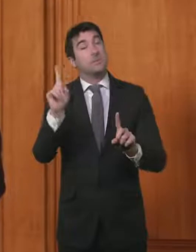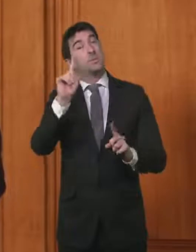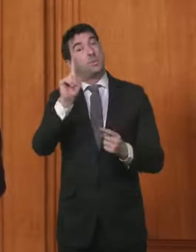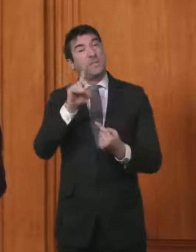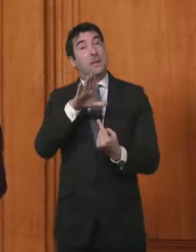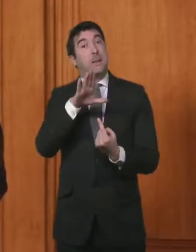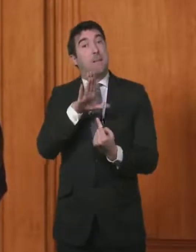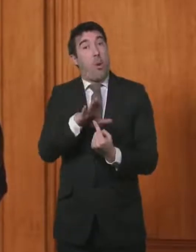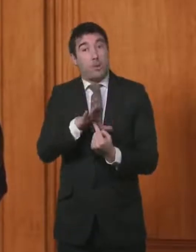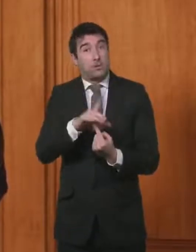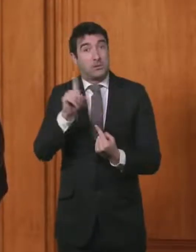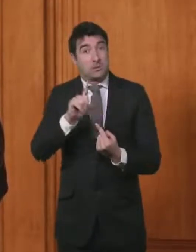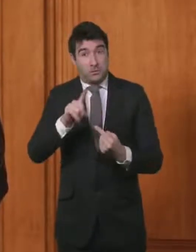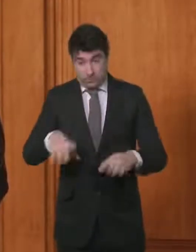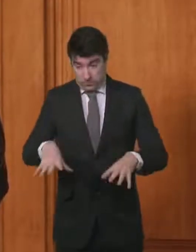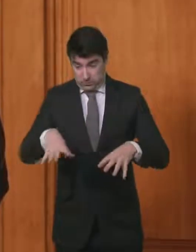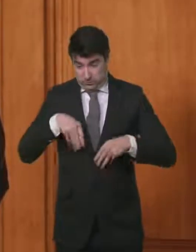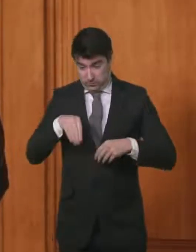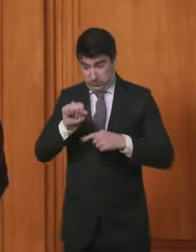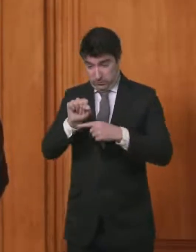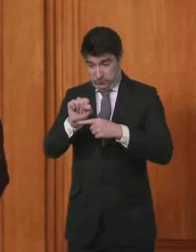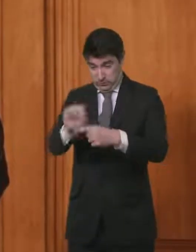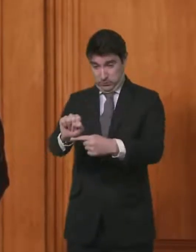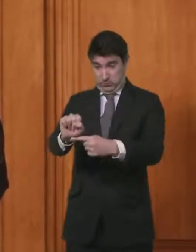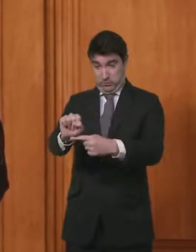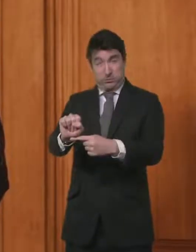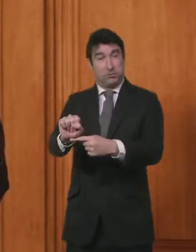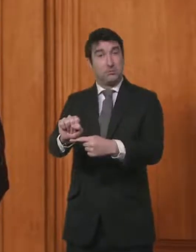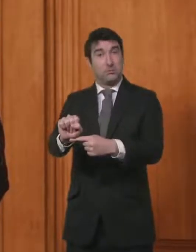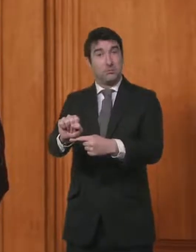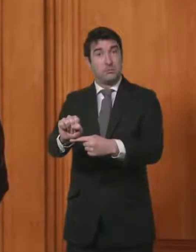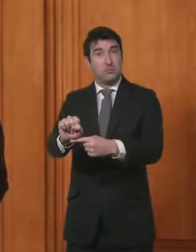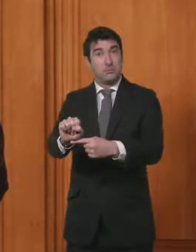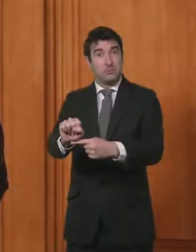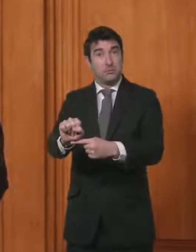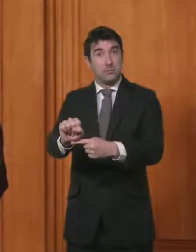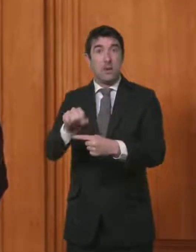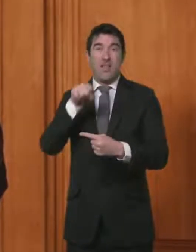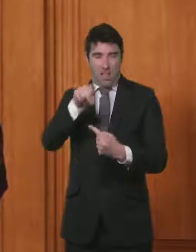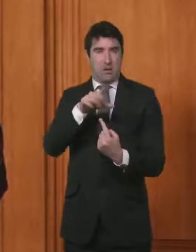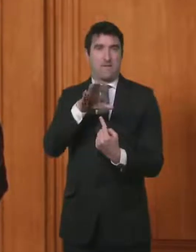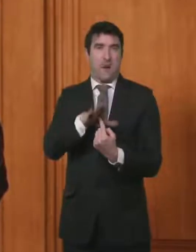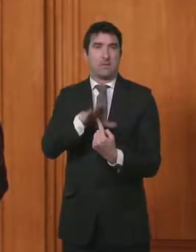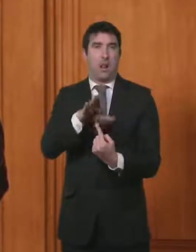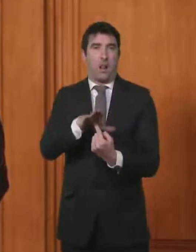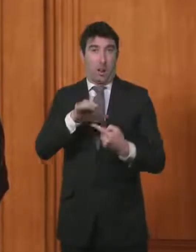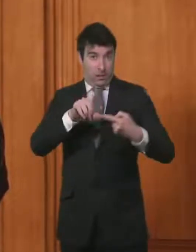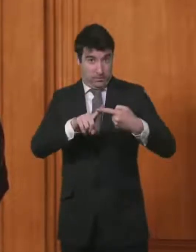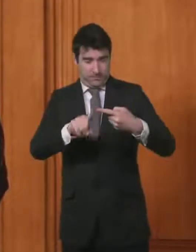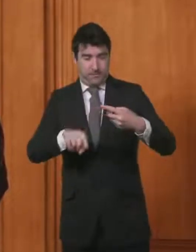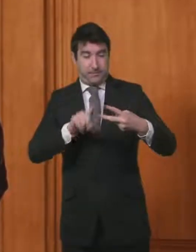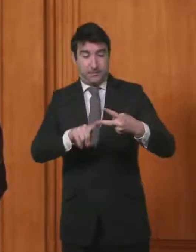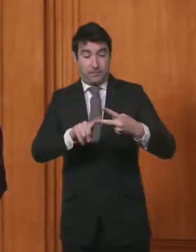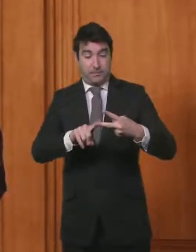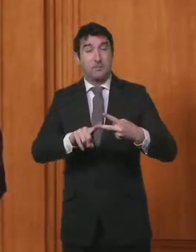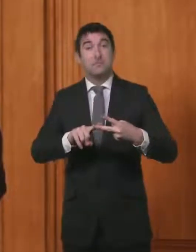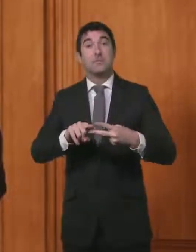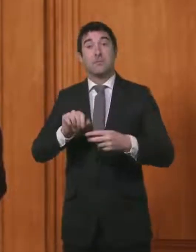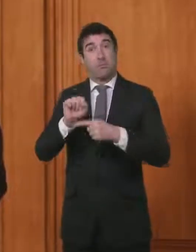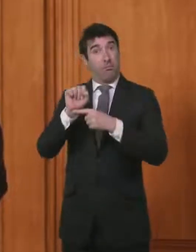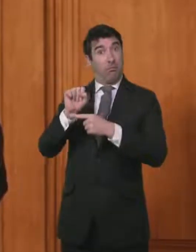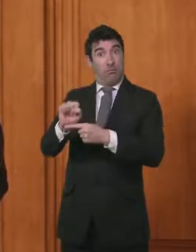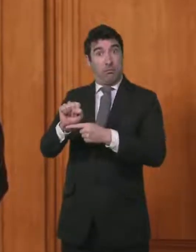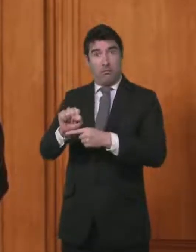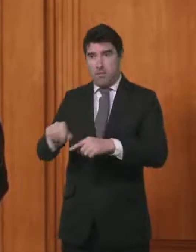impact on severe disease, on hospitalisations and on deaths. And I'm